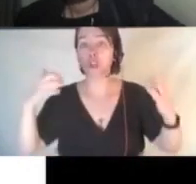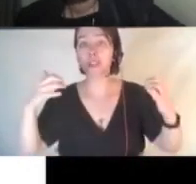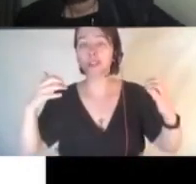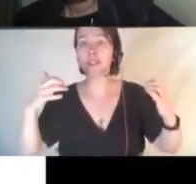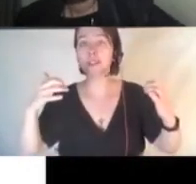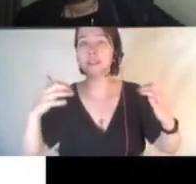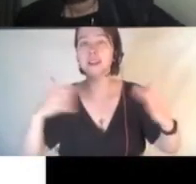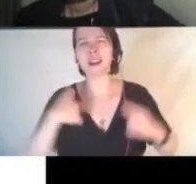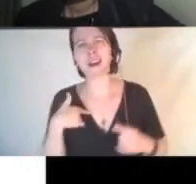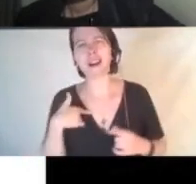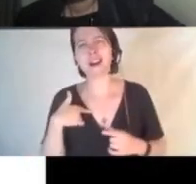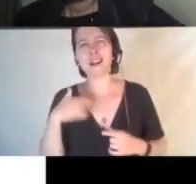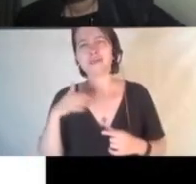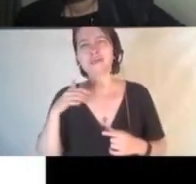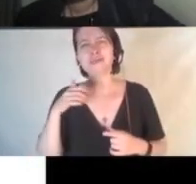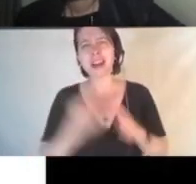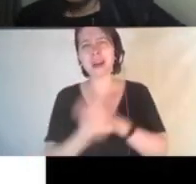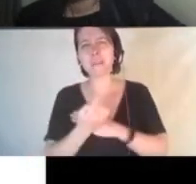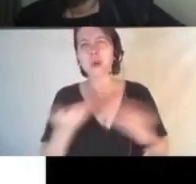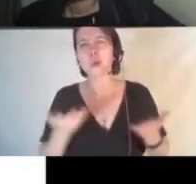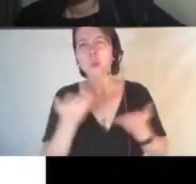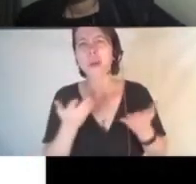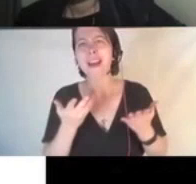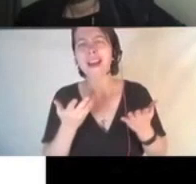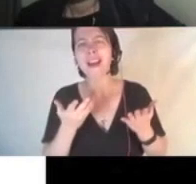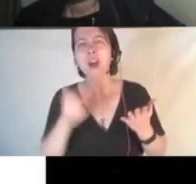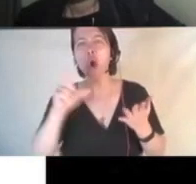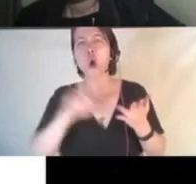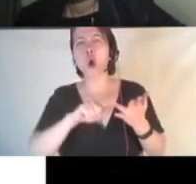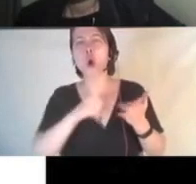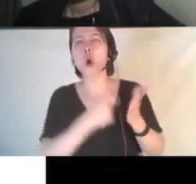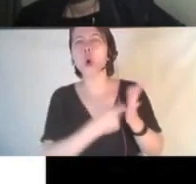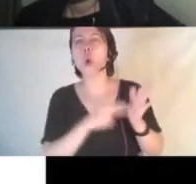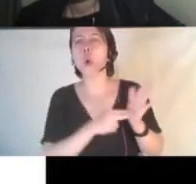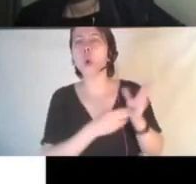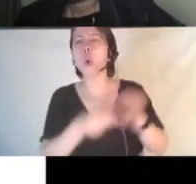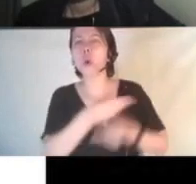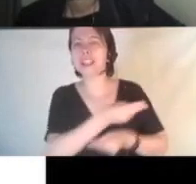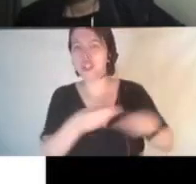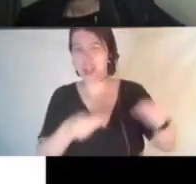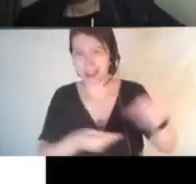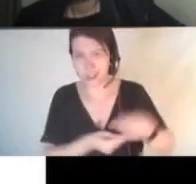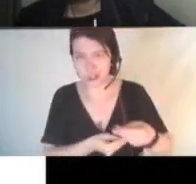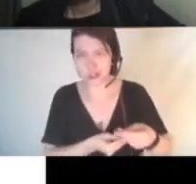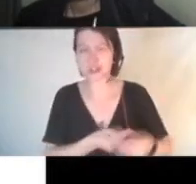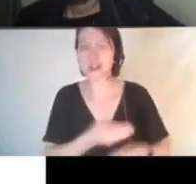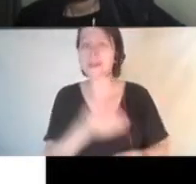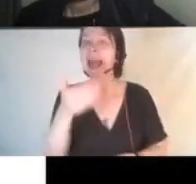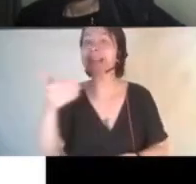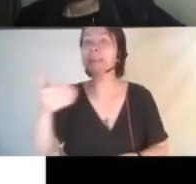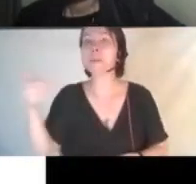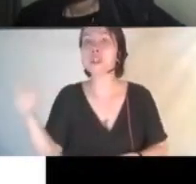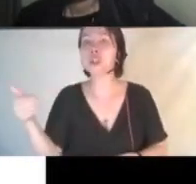the, what was it, the Corn Exchange, I think it was called. Yeah. And the actual exhibition itself was in the Founders Room in Brighton.